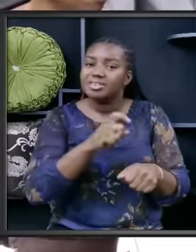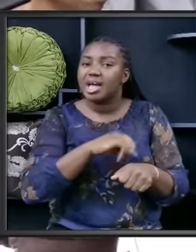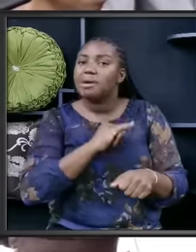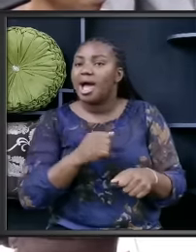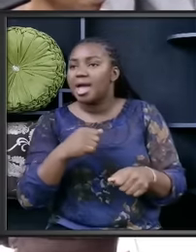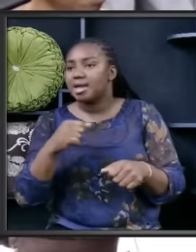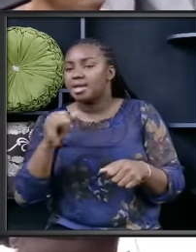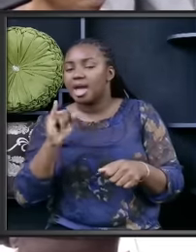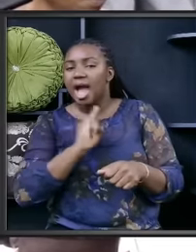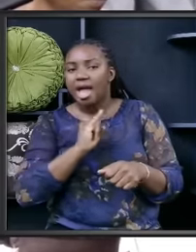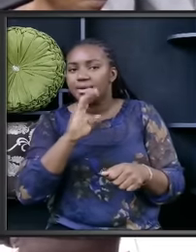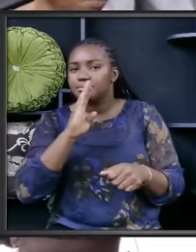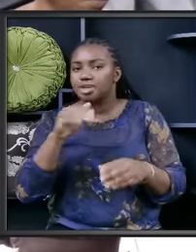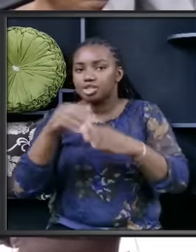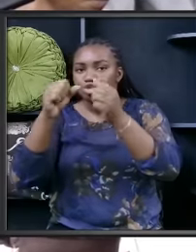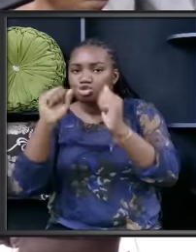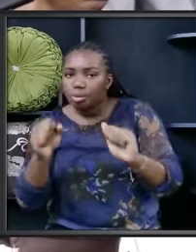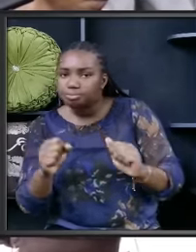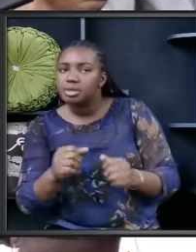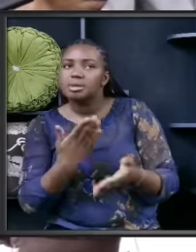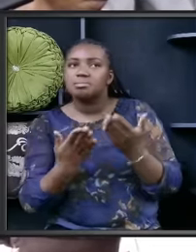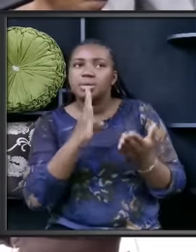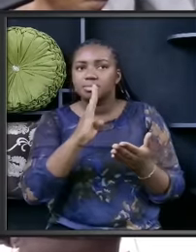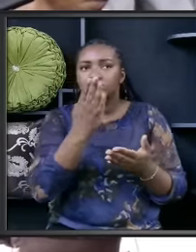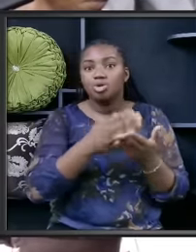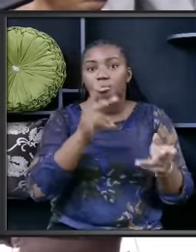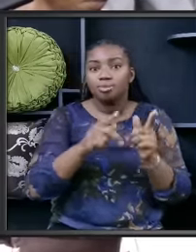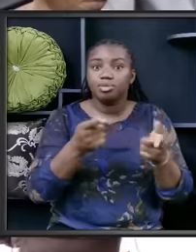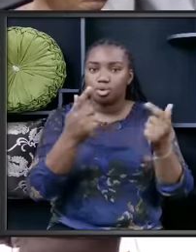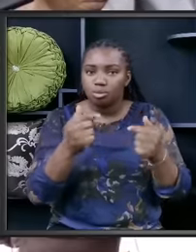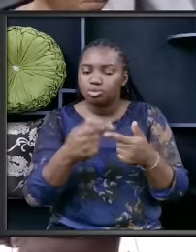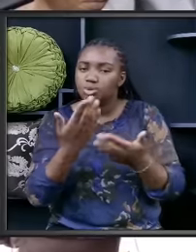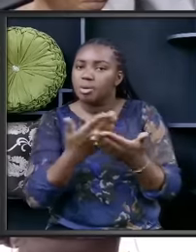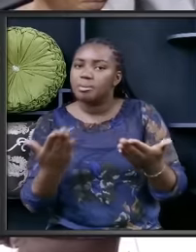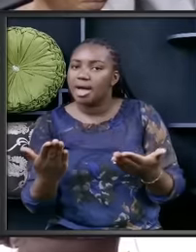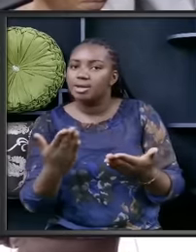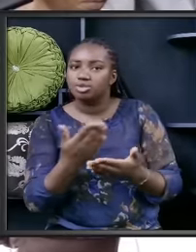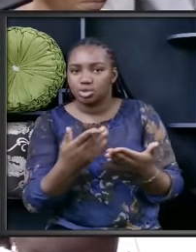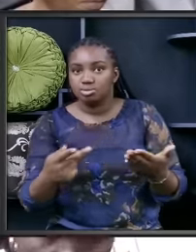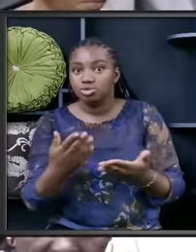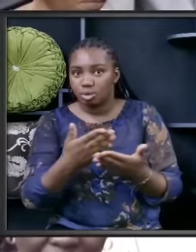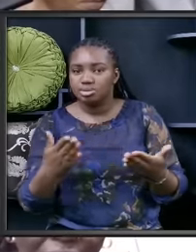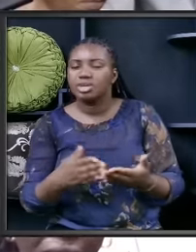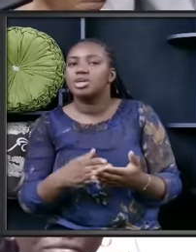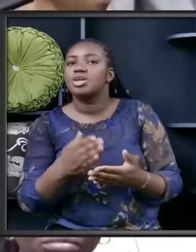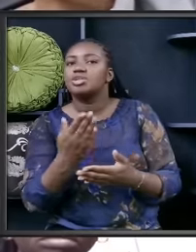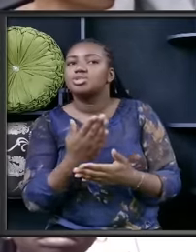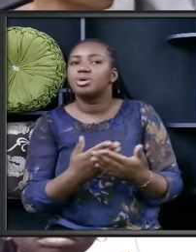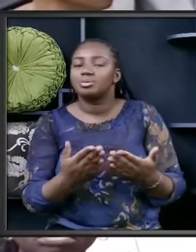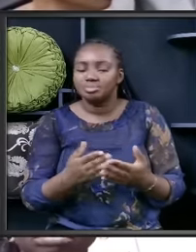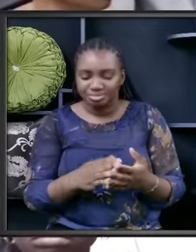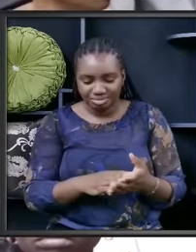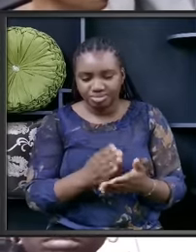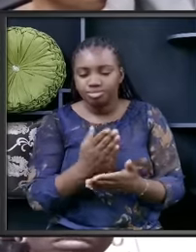maybe 6 o'clock, some customers are, I don't know what thing they worry them. If they want close shop, now that time they come. So I go tell